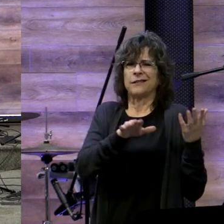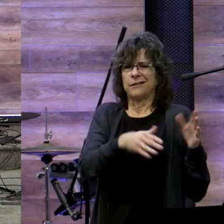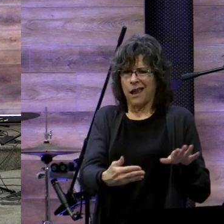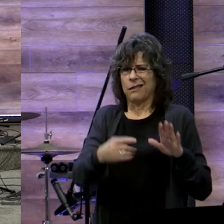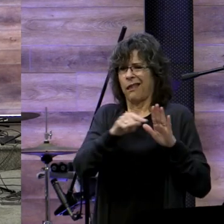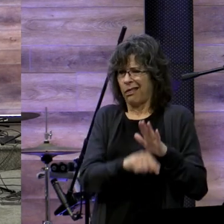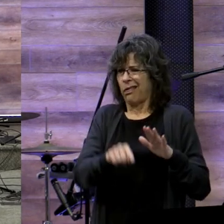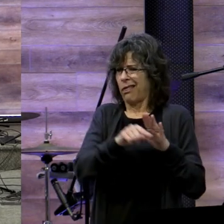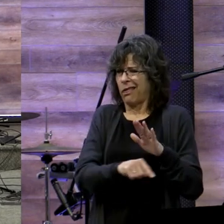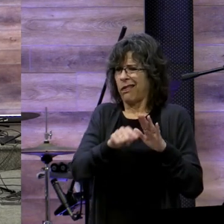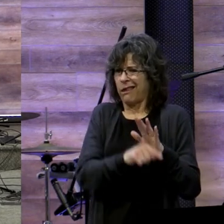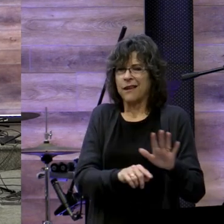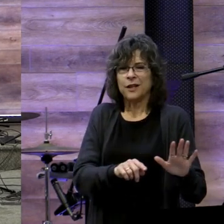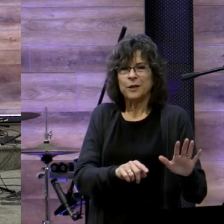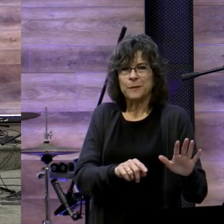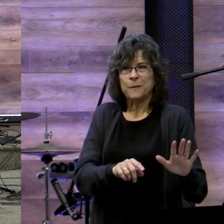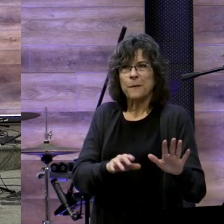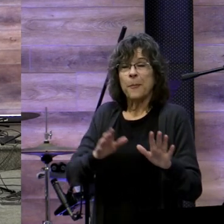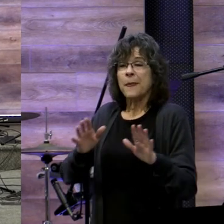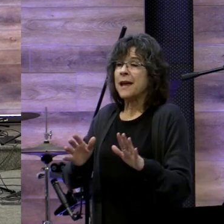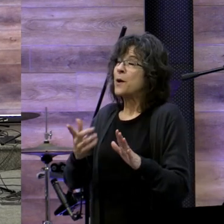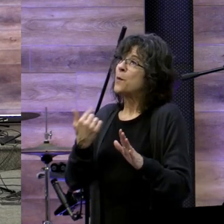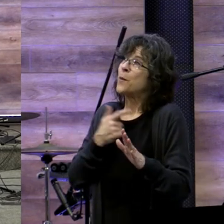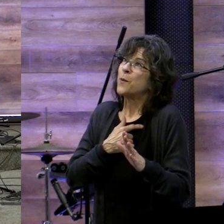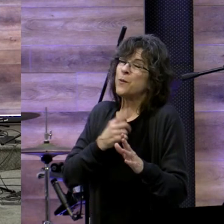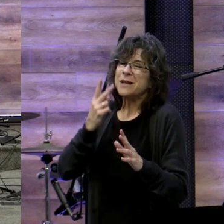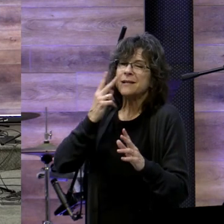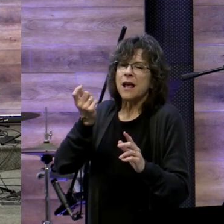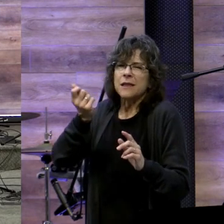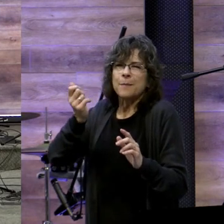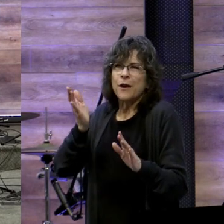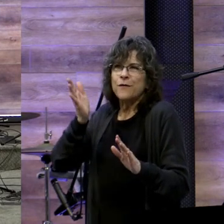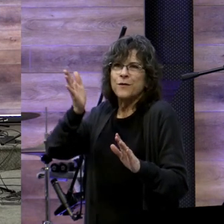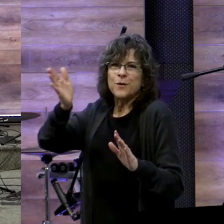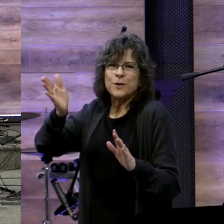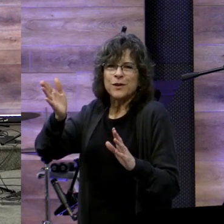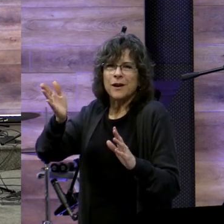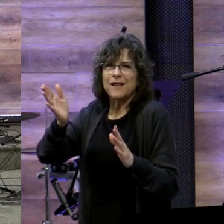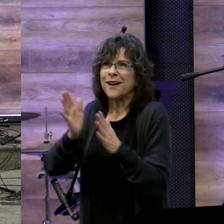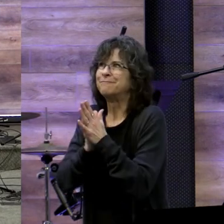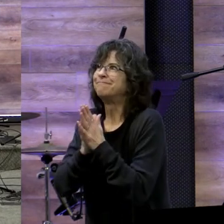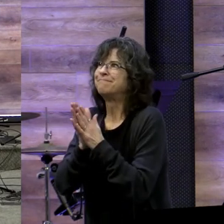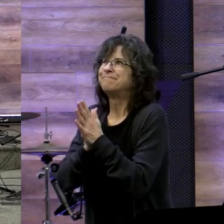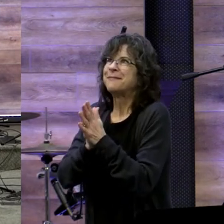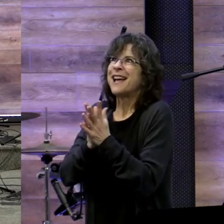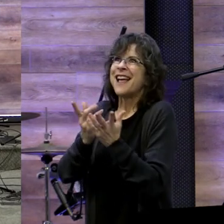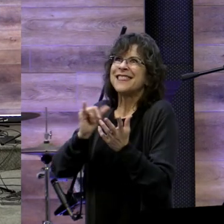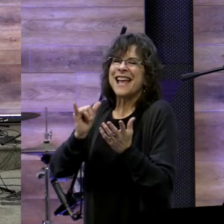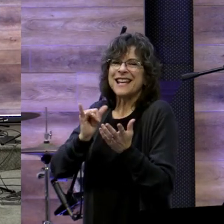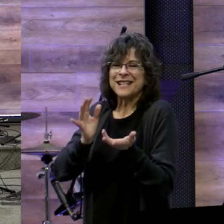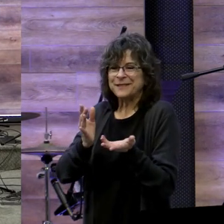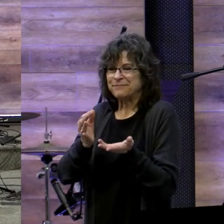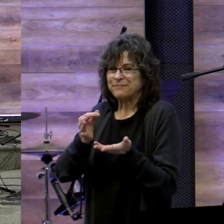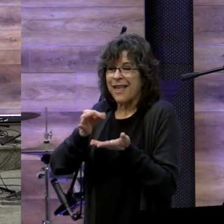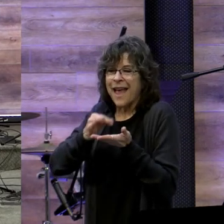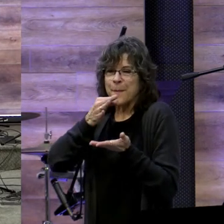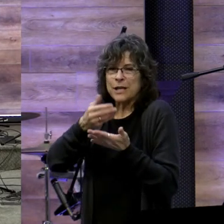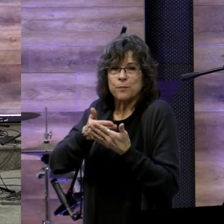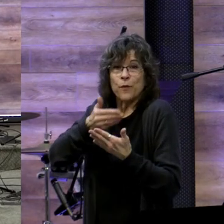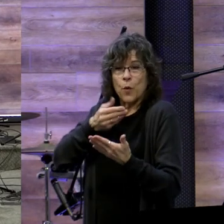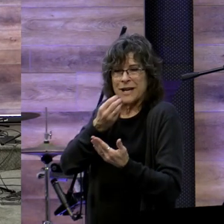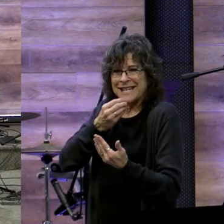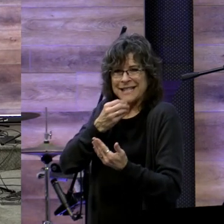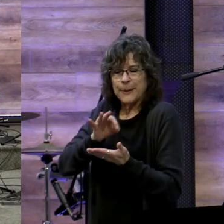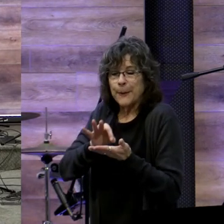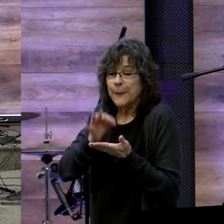futility, but in partaking even a little bit of the future that is to come, like an appetizer before a meal, we get a taste